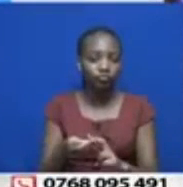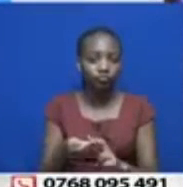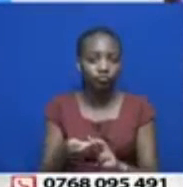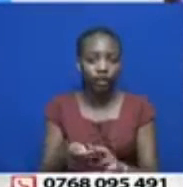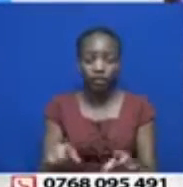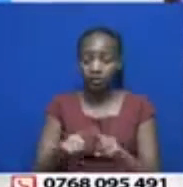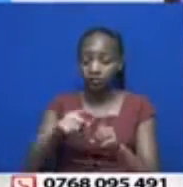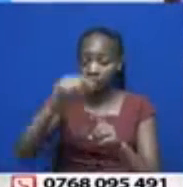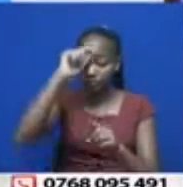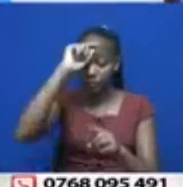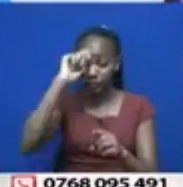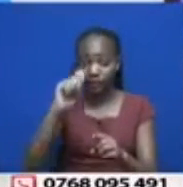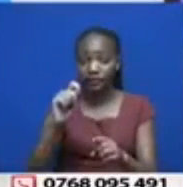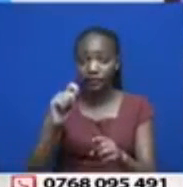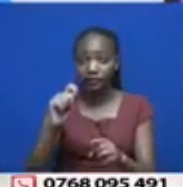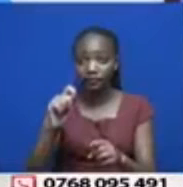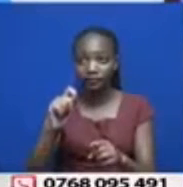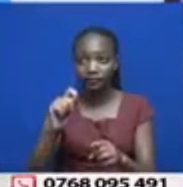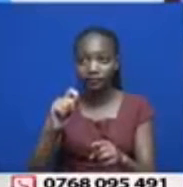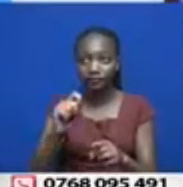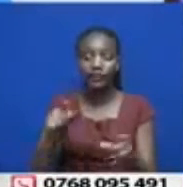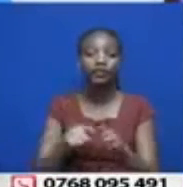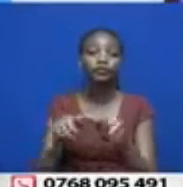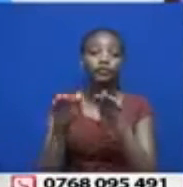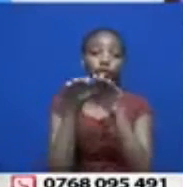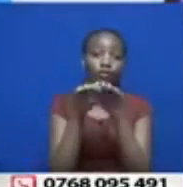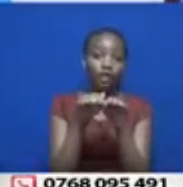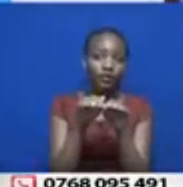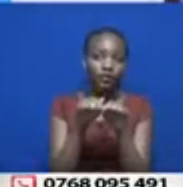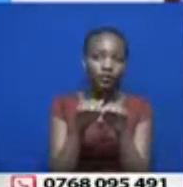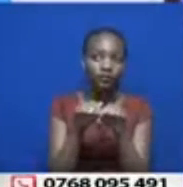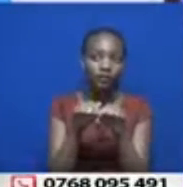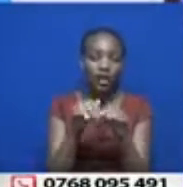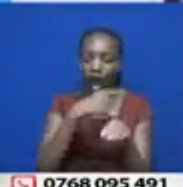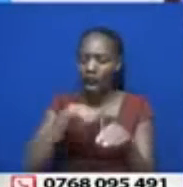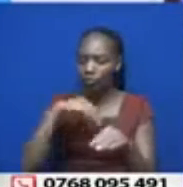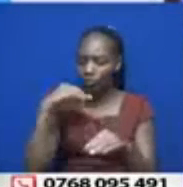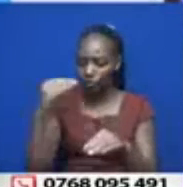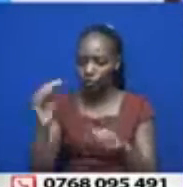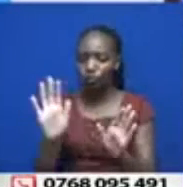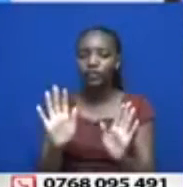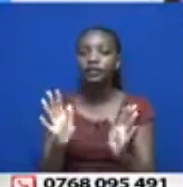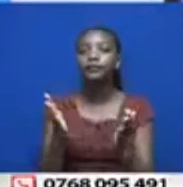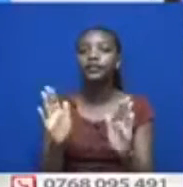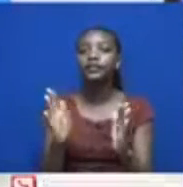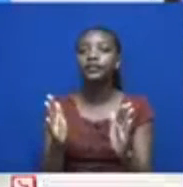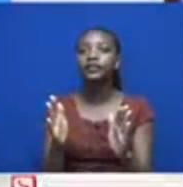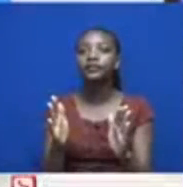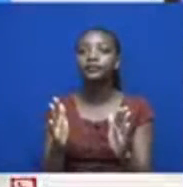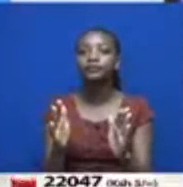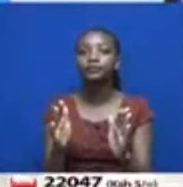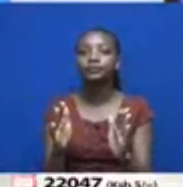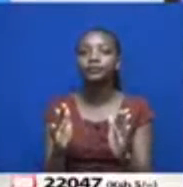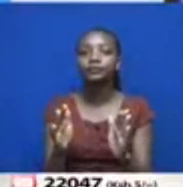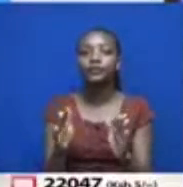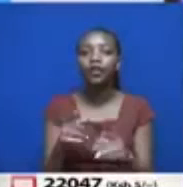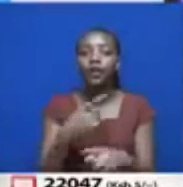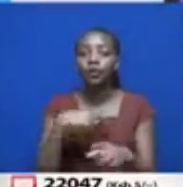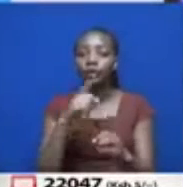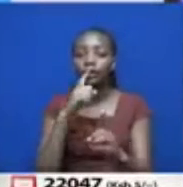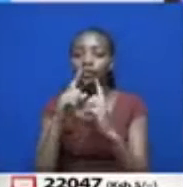respect and equal footing, and we always appreciate. As you said, we discussed on several